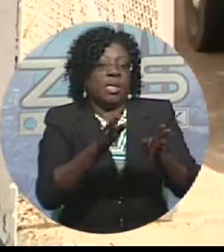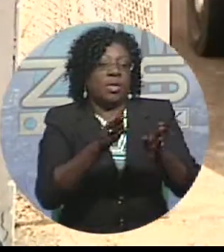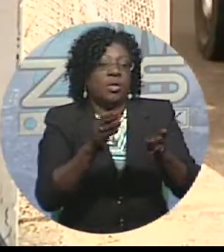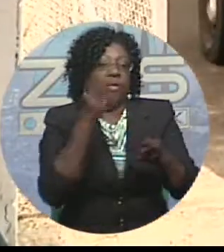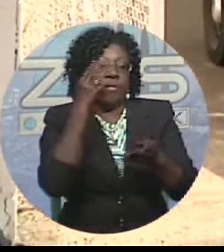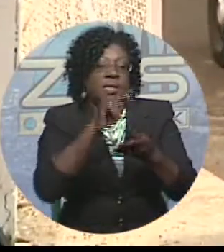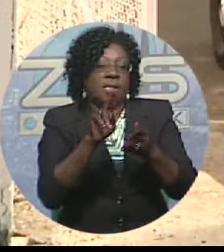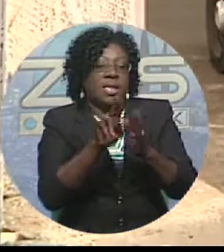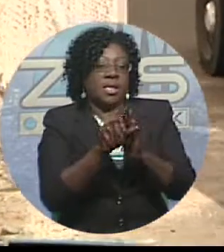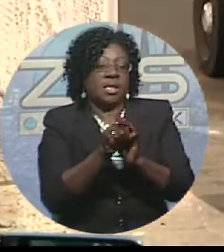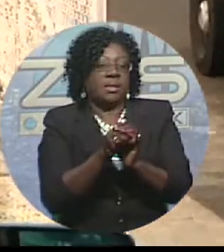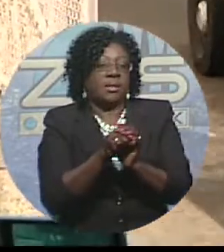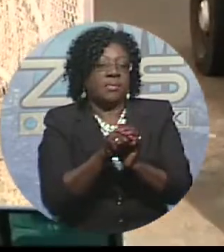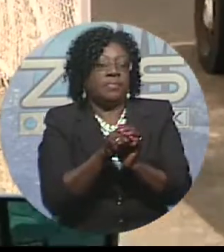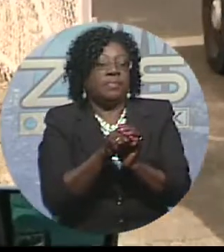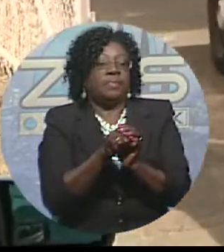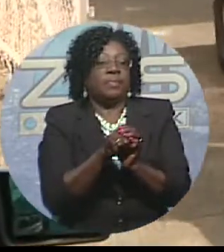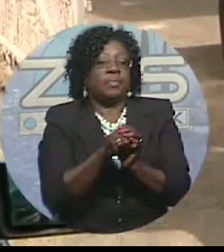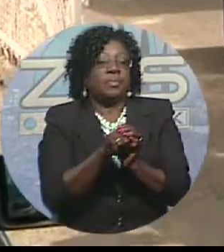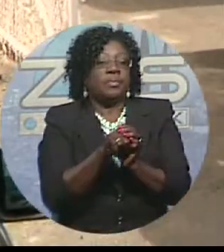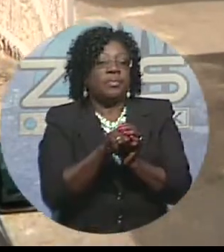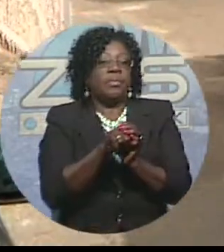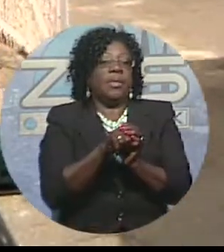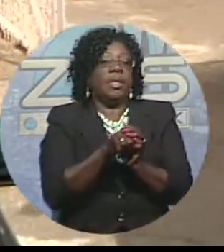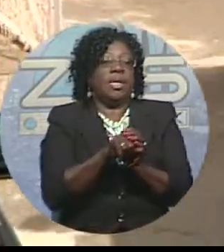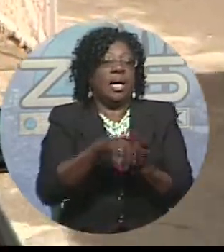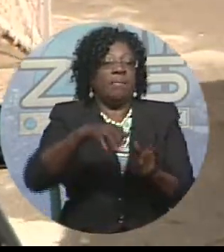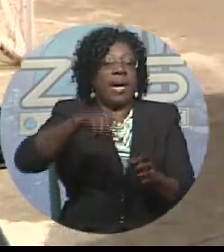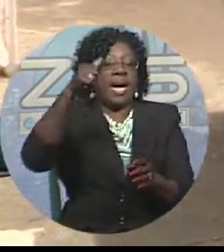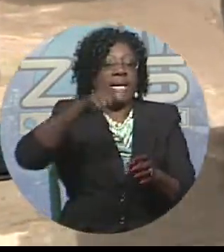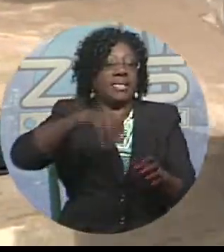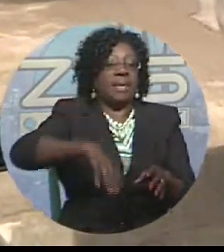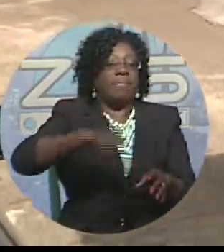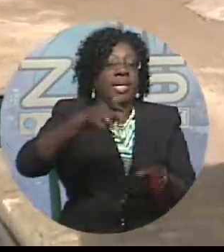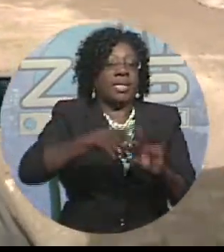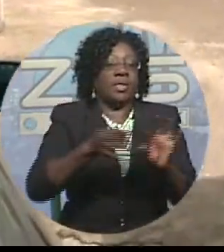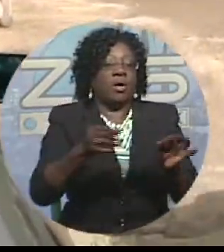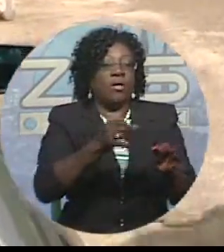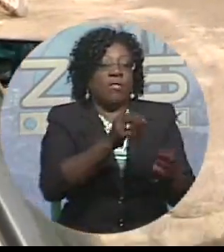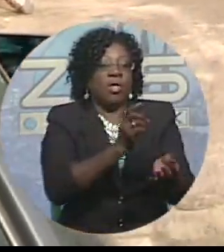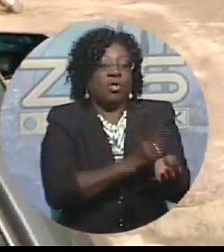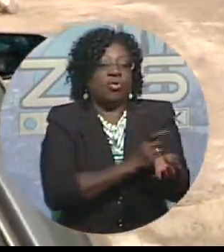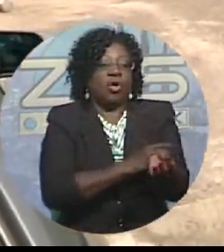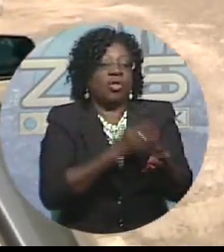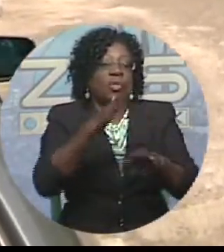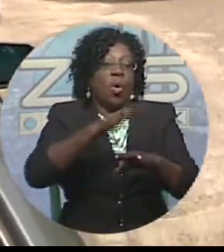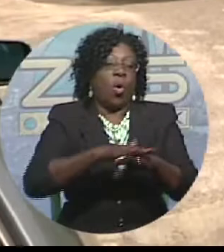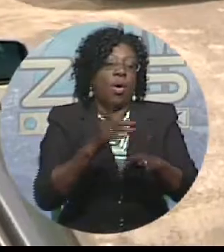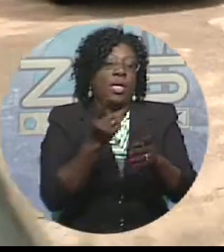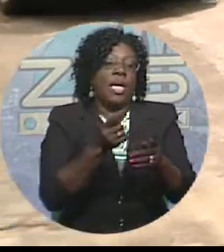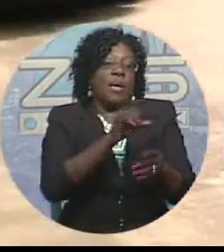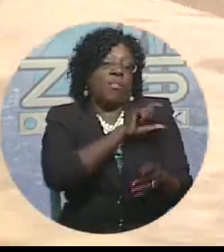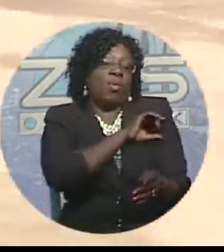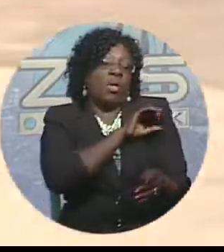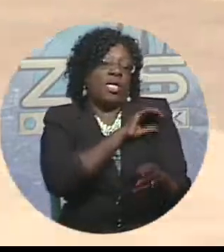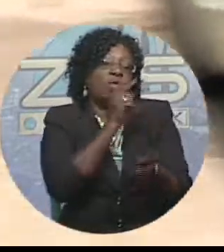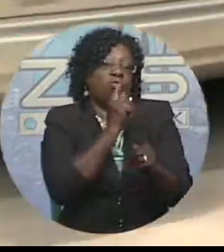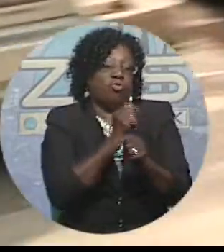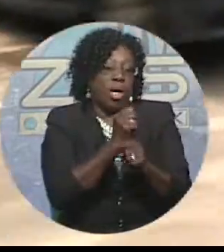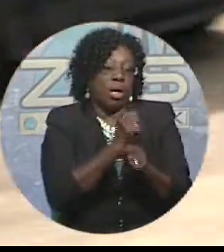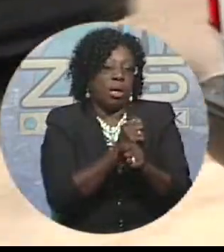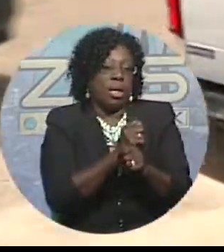The 47 packages and four buckets containing the drugs were offloaded from the police vessel and placed onto a police truck with heavily